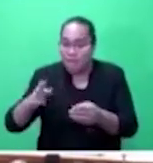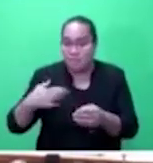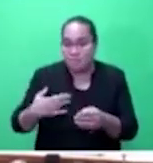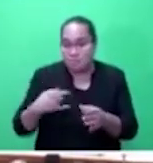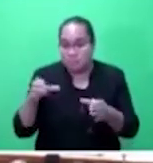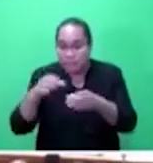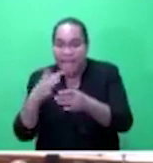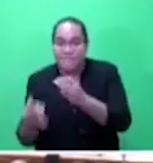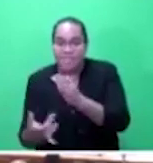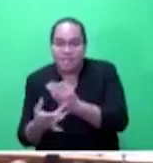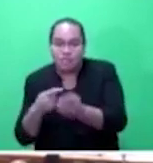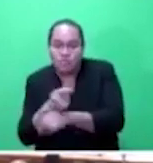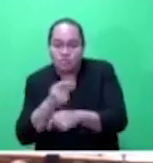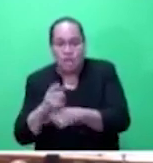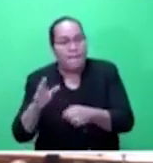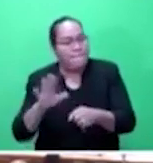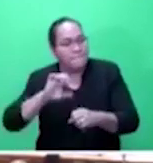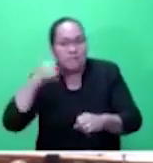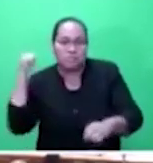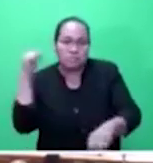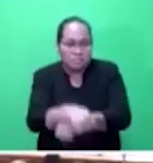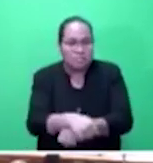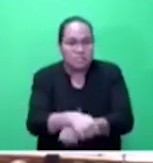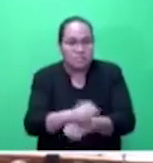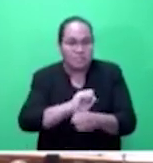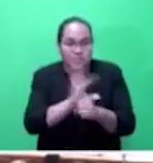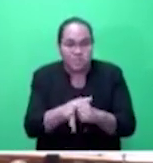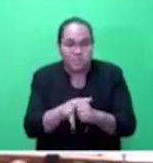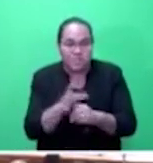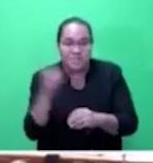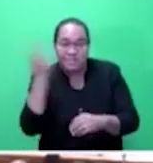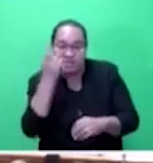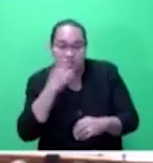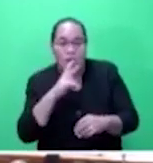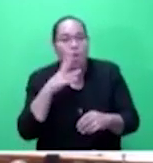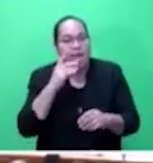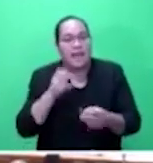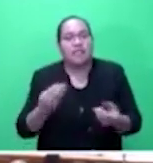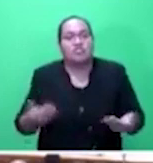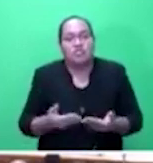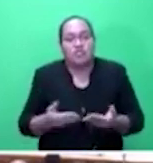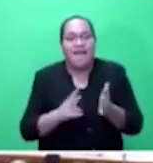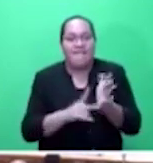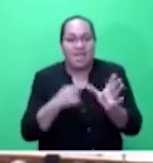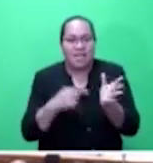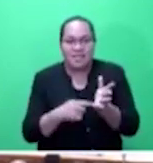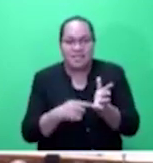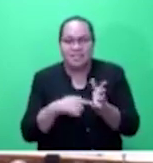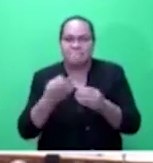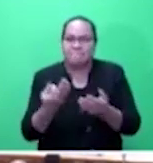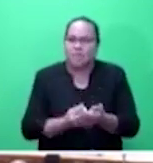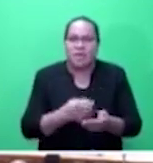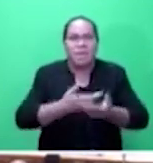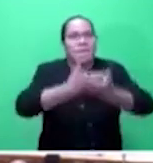technical tools it needs to combat COVID-19 crisis, we'll be introducing a VAT exemption on imports for a vast range of